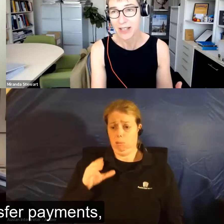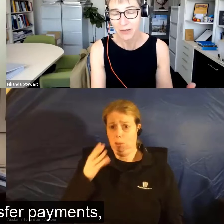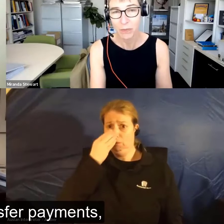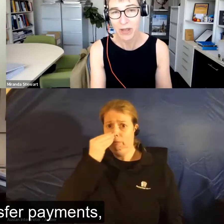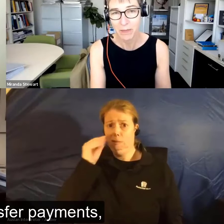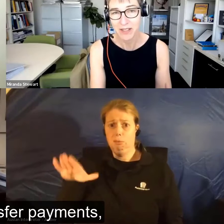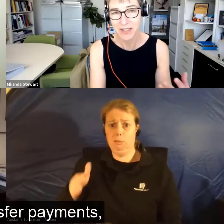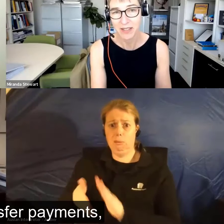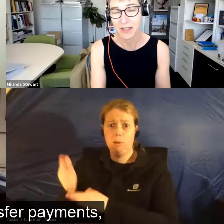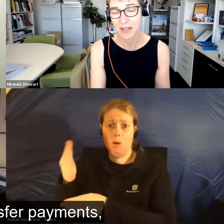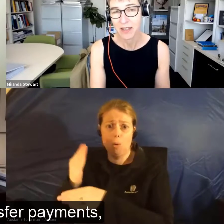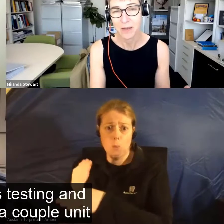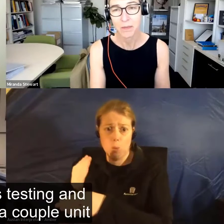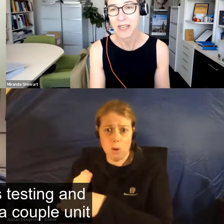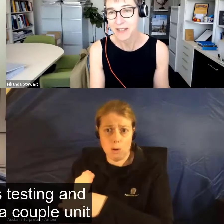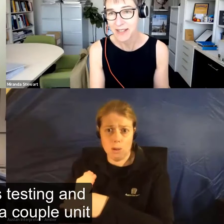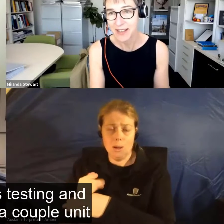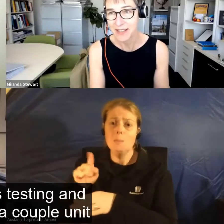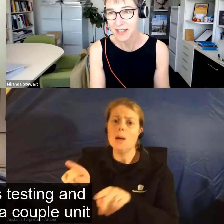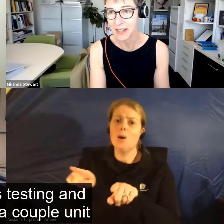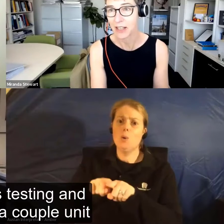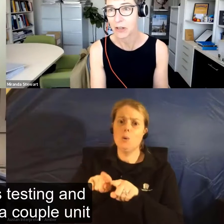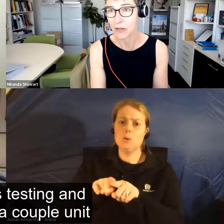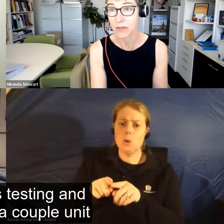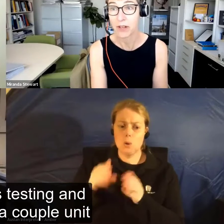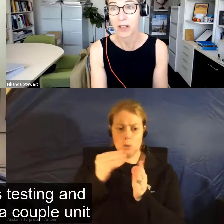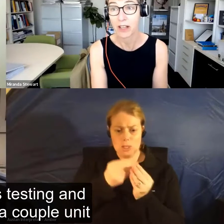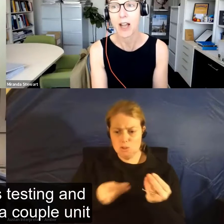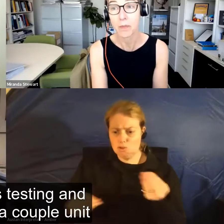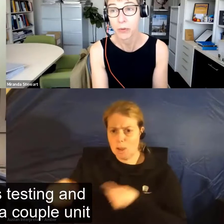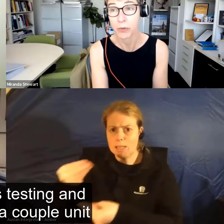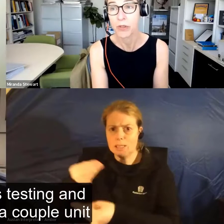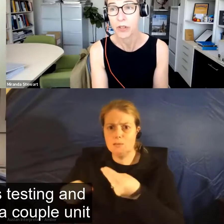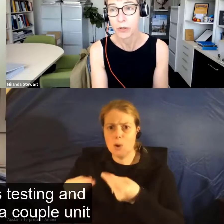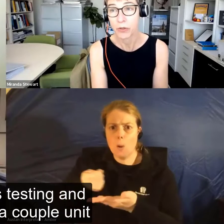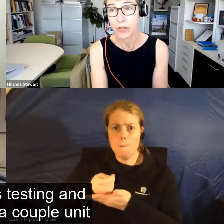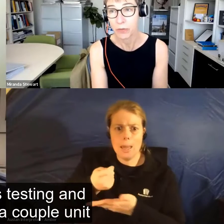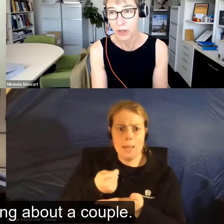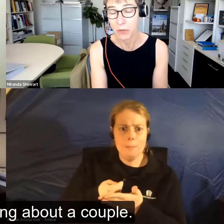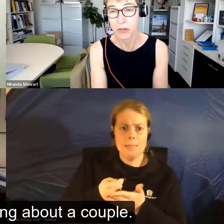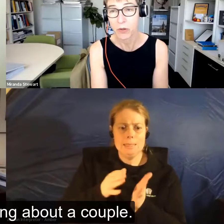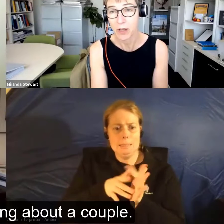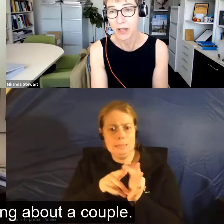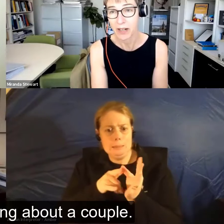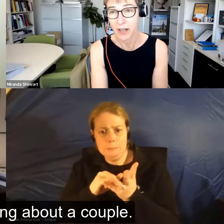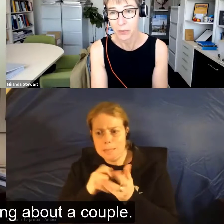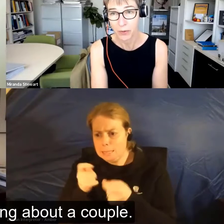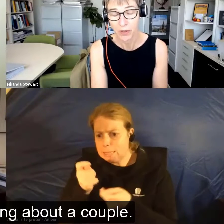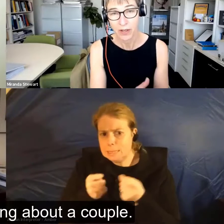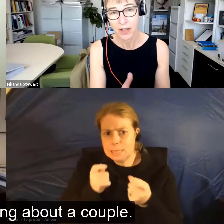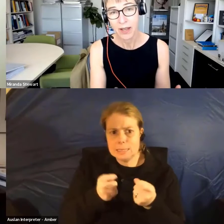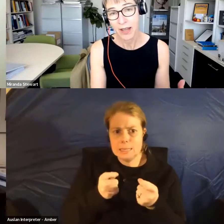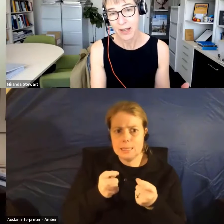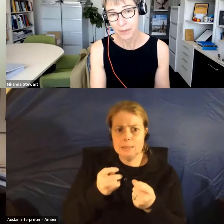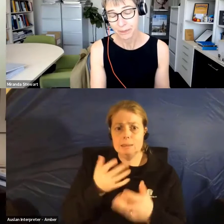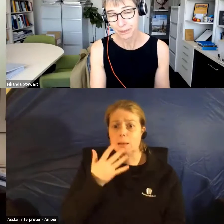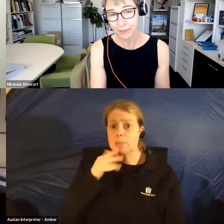the transfer payments, the means testing and the use of a couple unit, where we're talking about a couple,